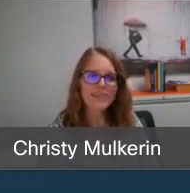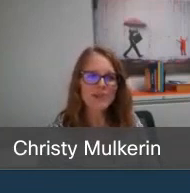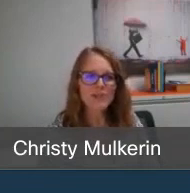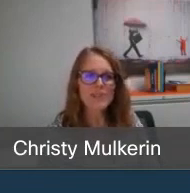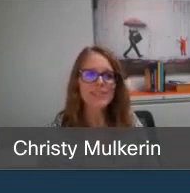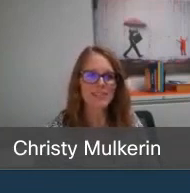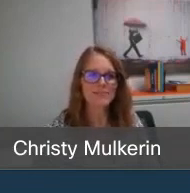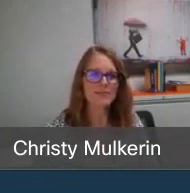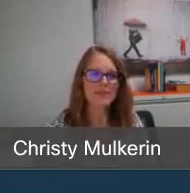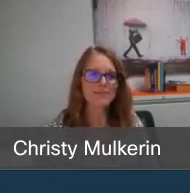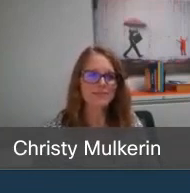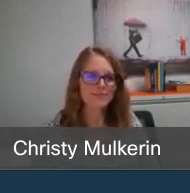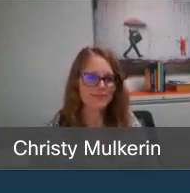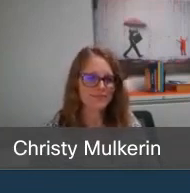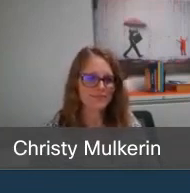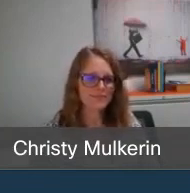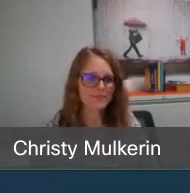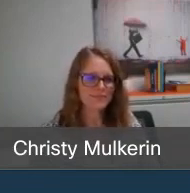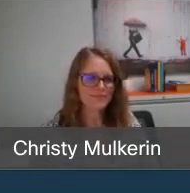And that is where Teresa's team comes in.